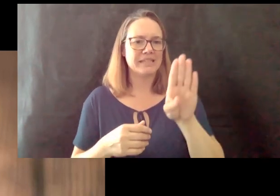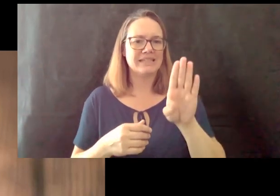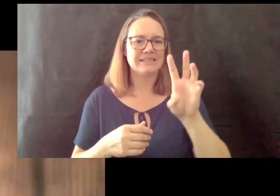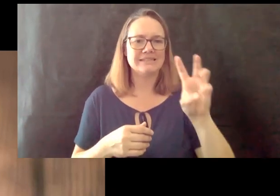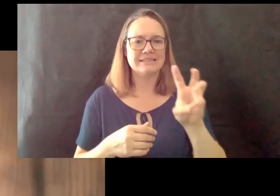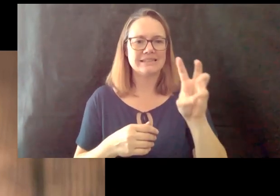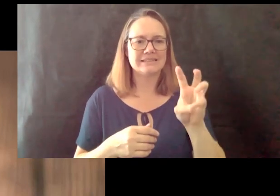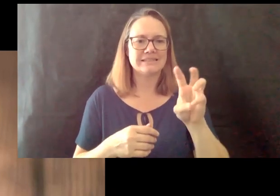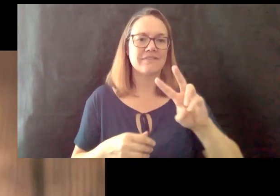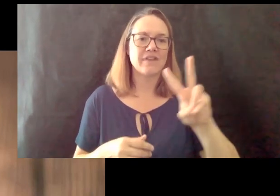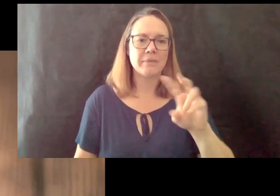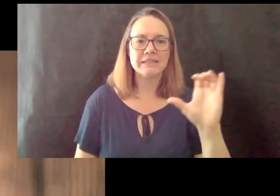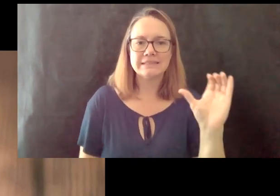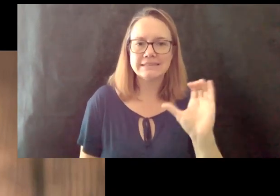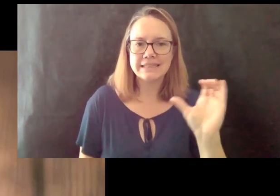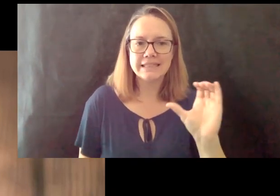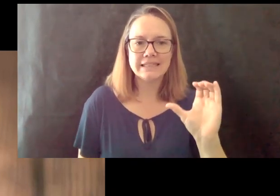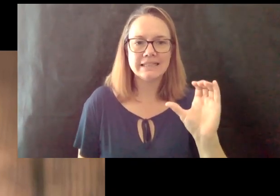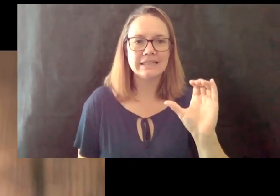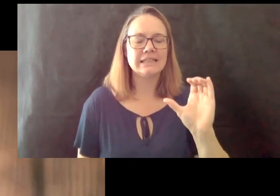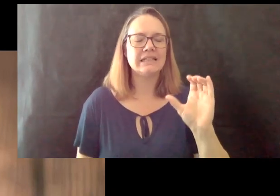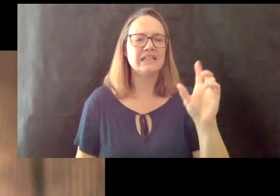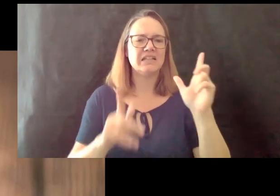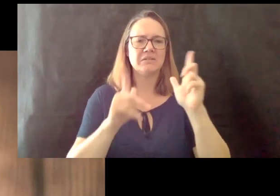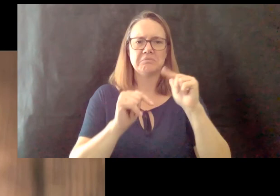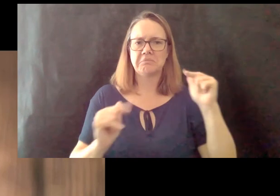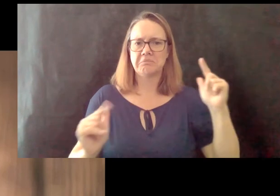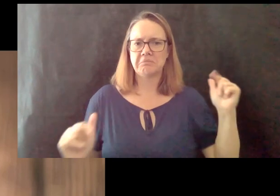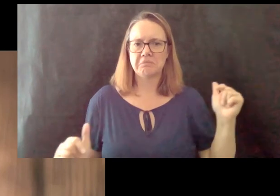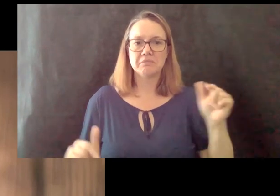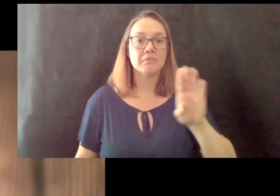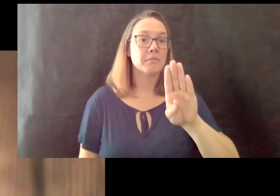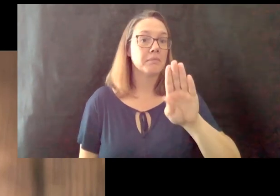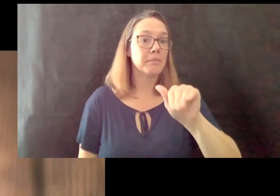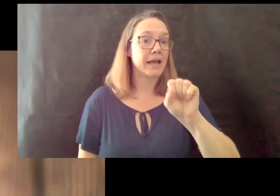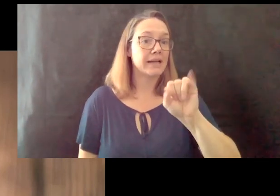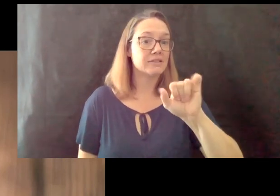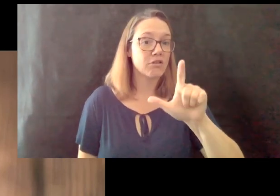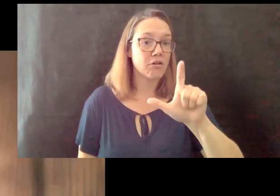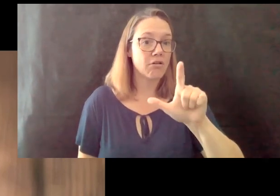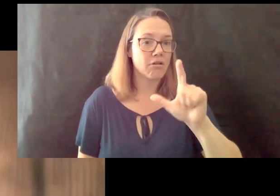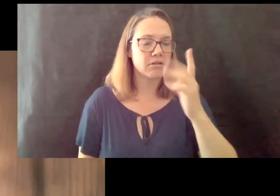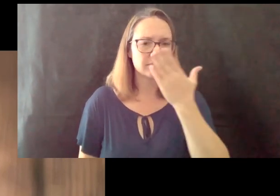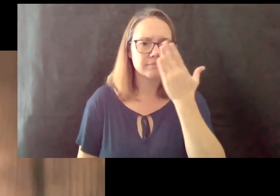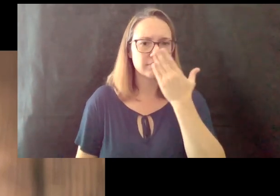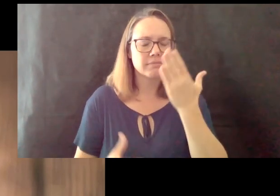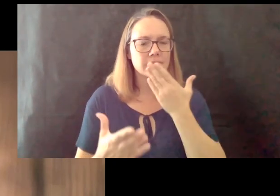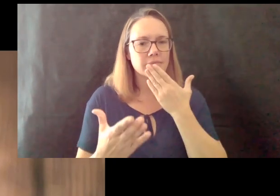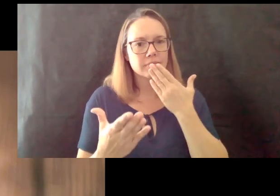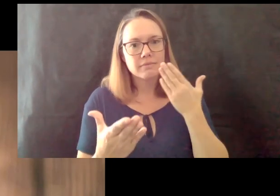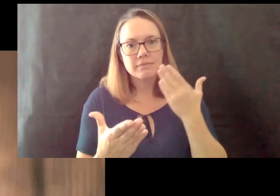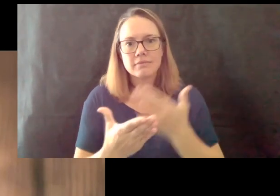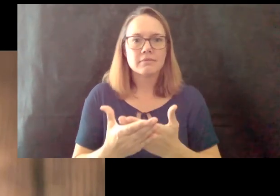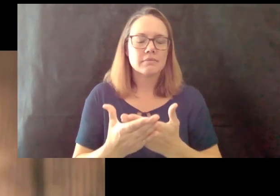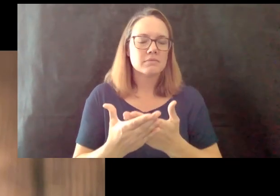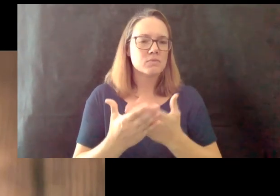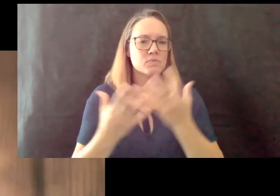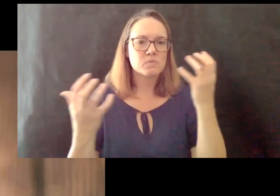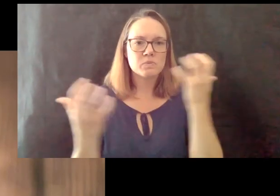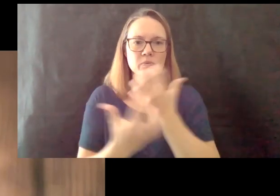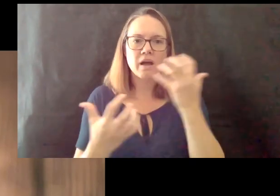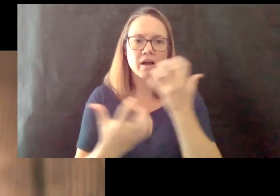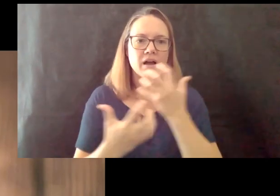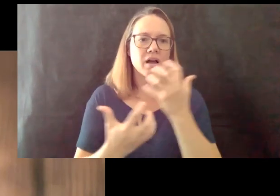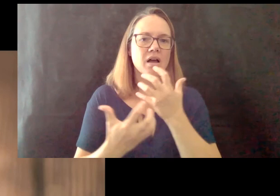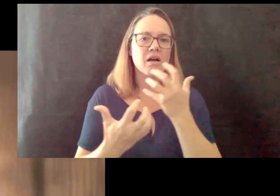high in manganese, B6, vitamin C, selenium. Things like basil. Basil is so aromatic